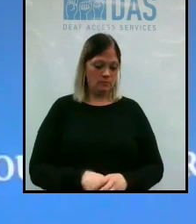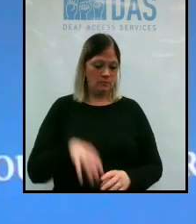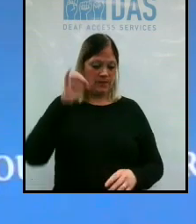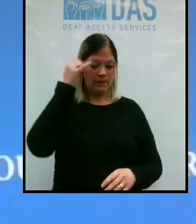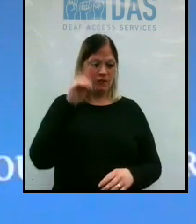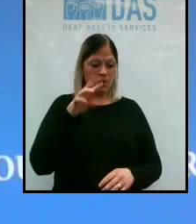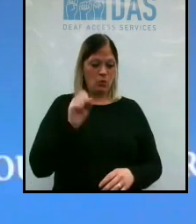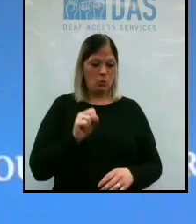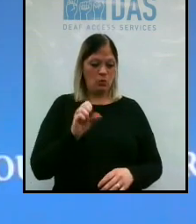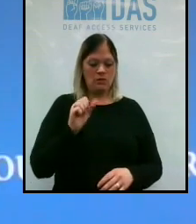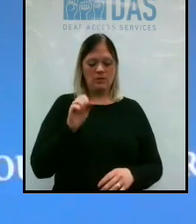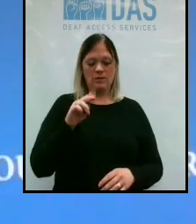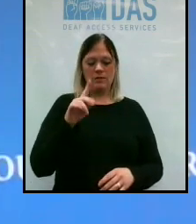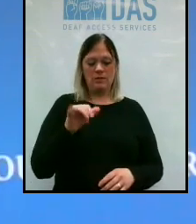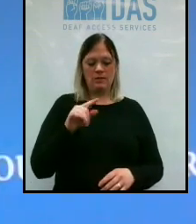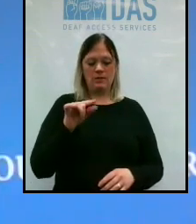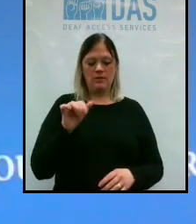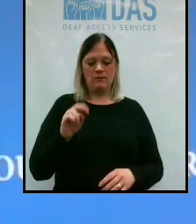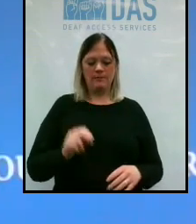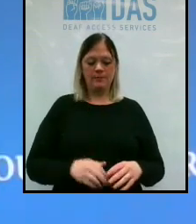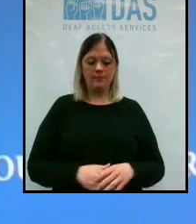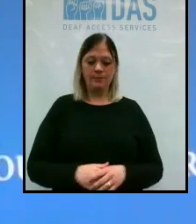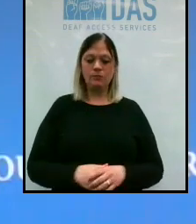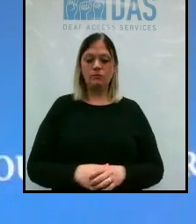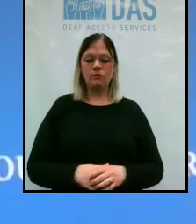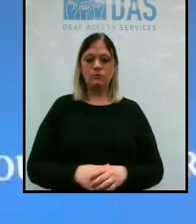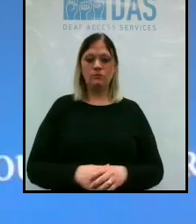Buffalo News, Sandy Tan.